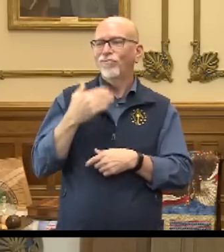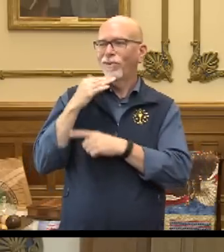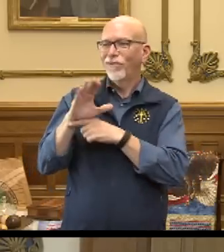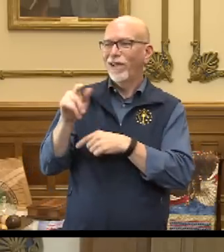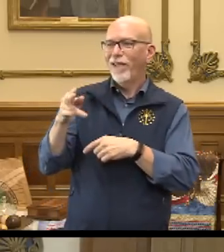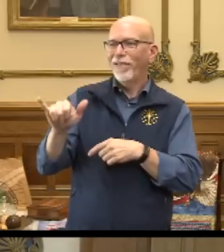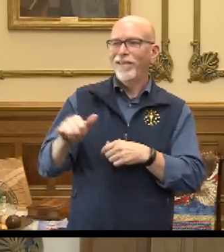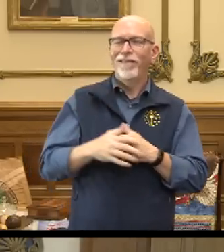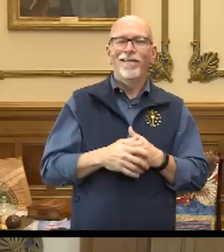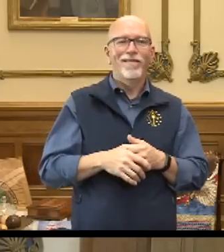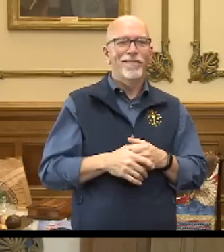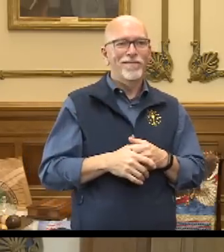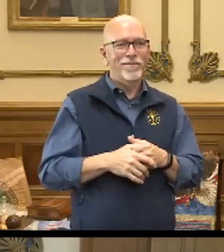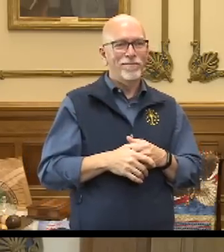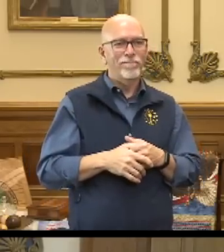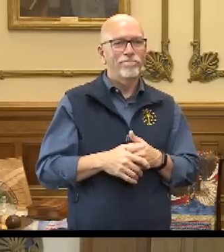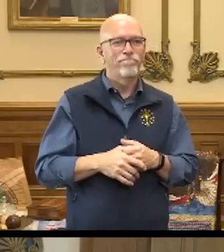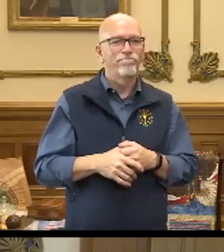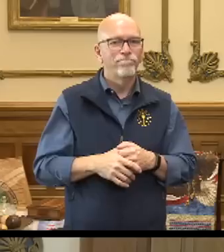Kathy.